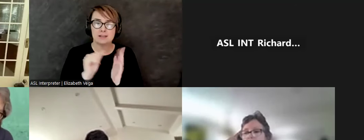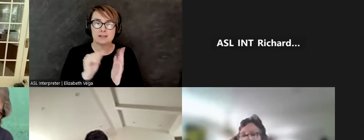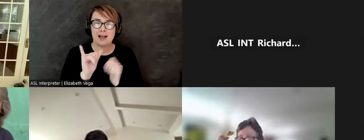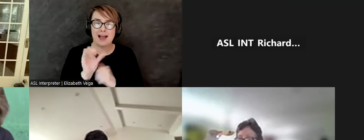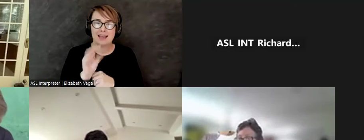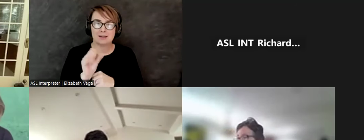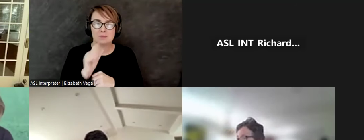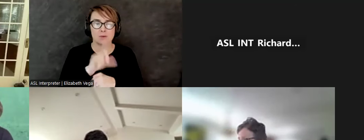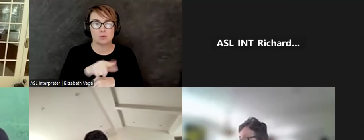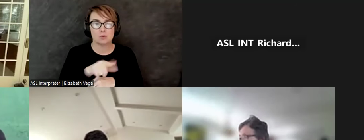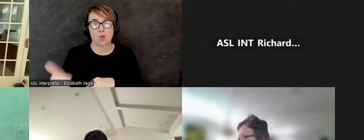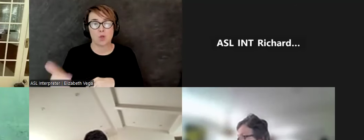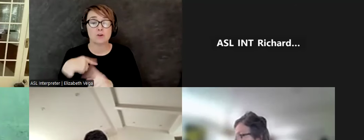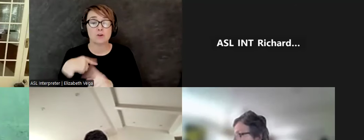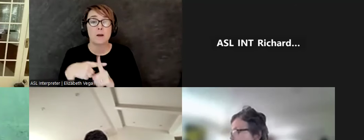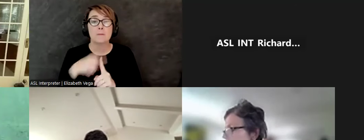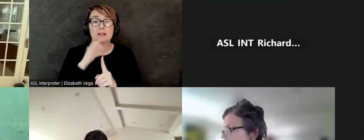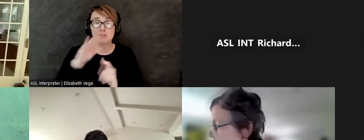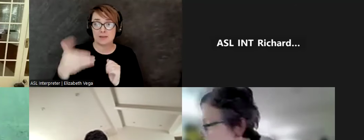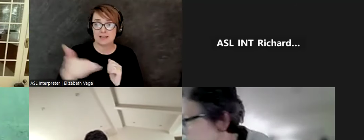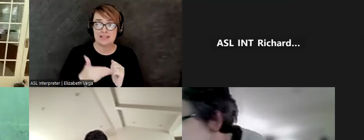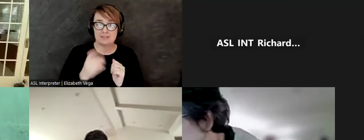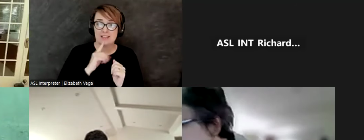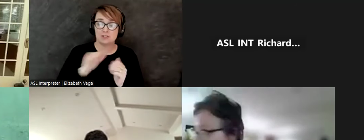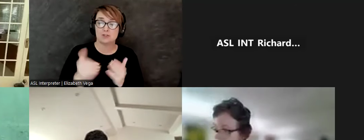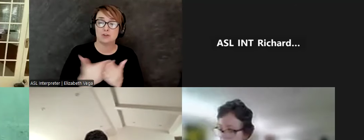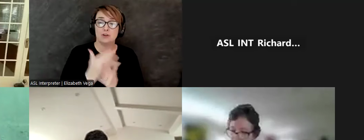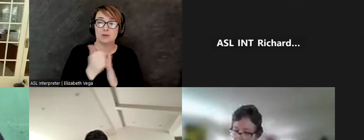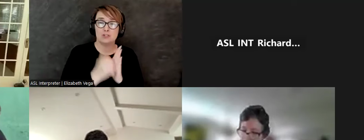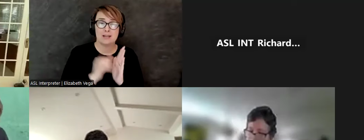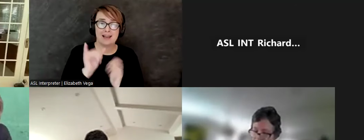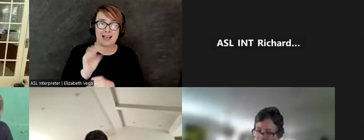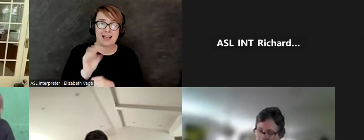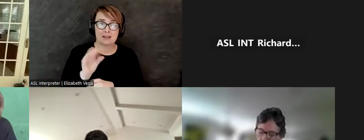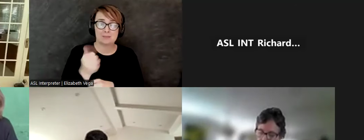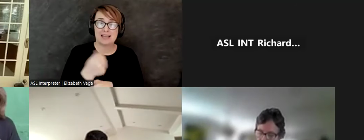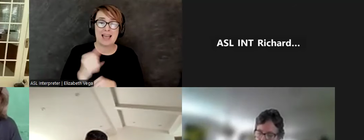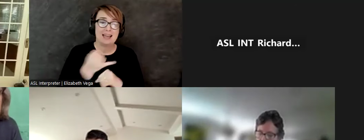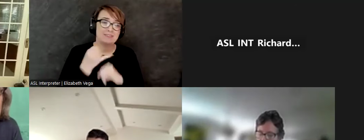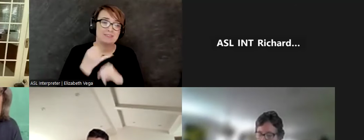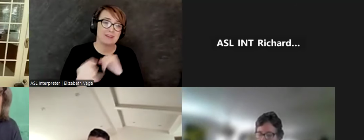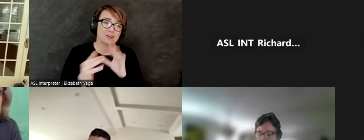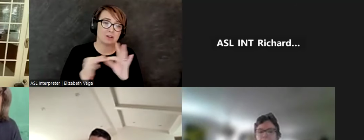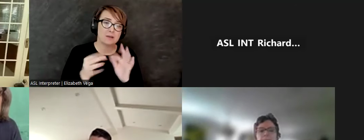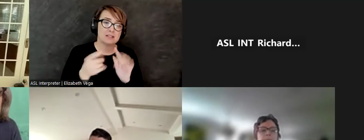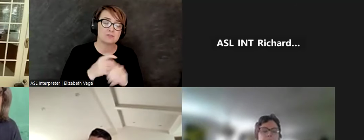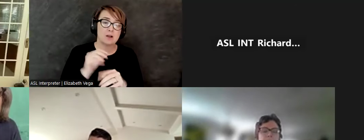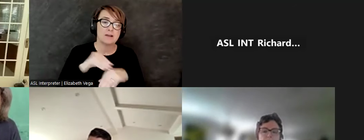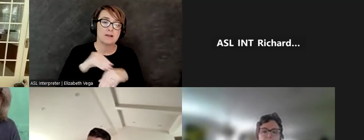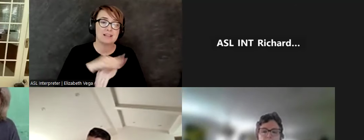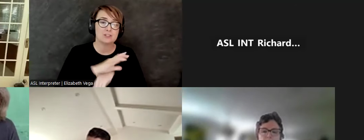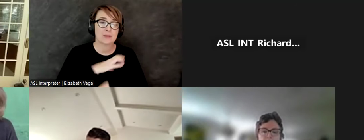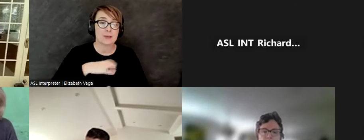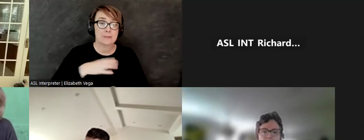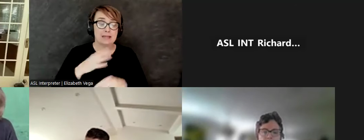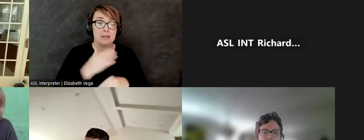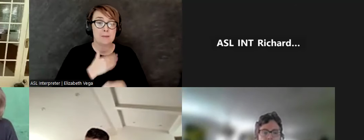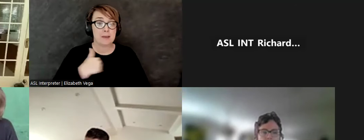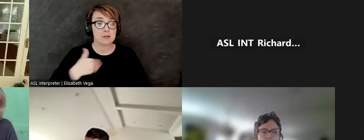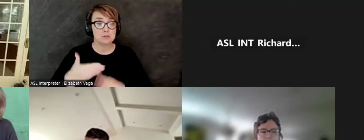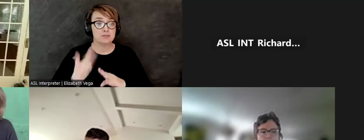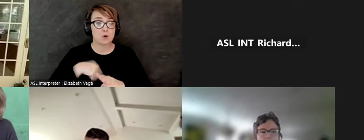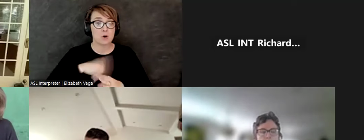well as there'll be an invitation for new agenda items. Any other final comments from Advisory Committee members before we adjourn? And